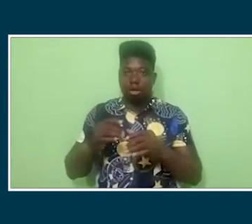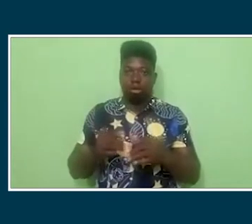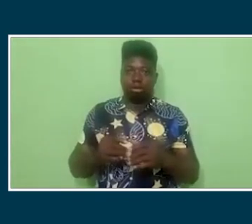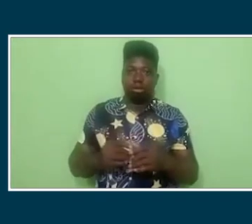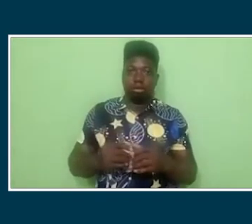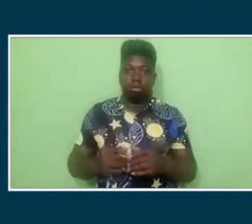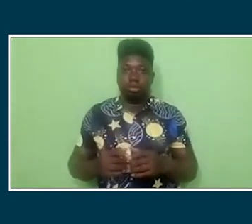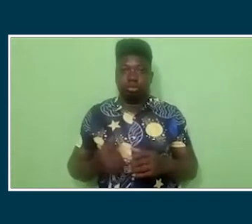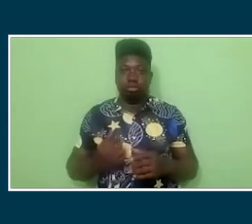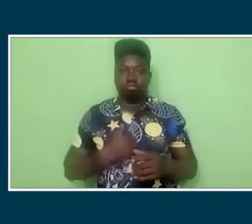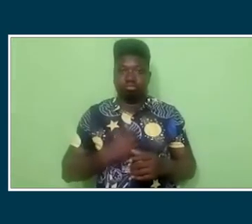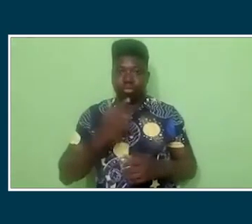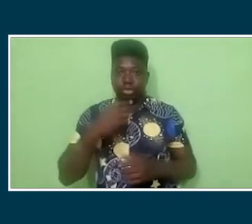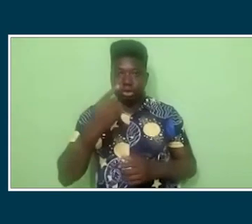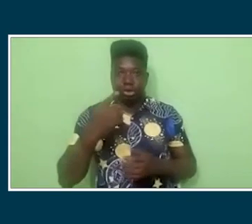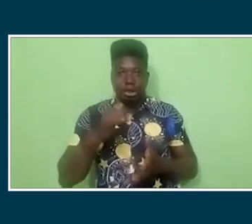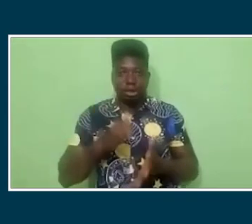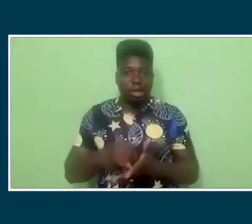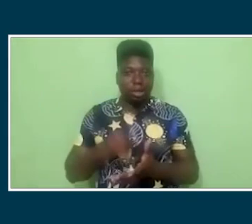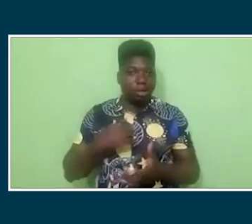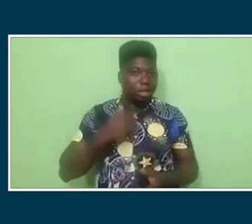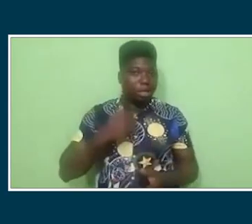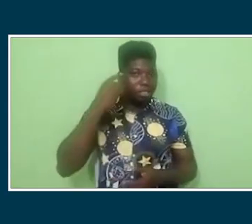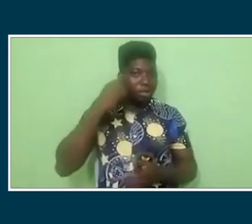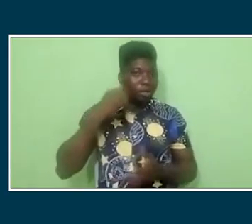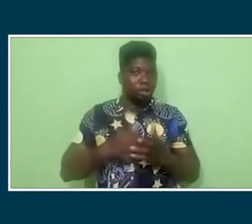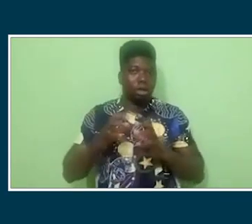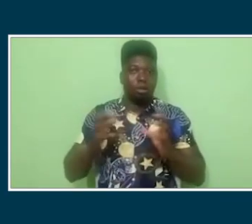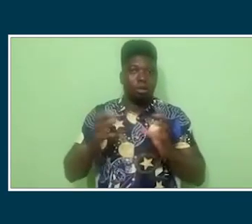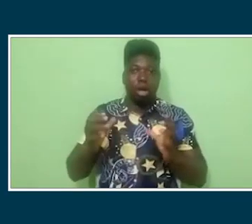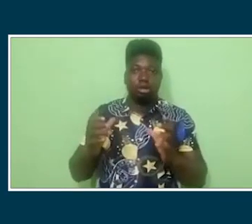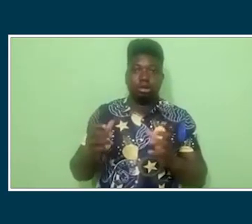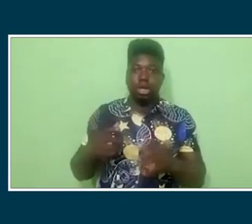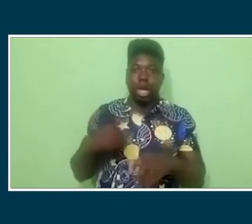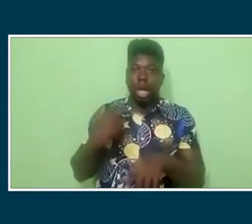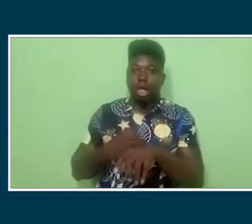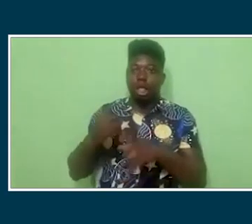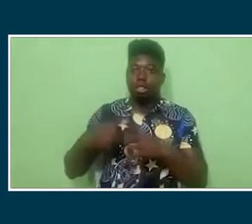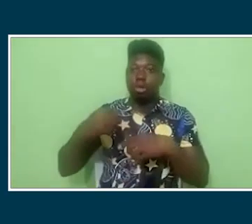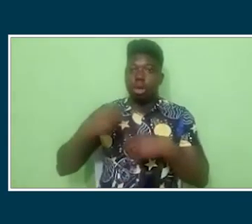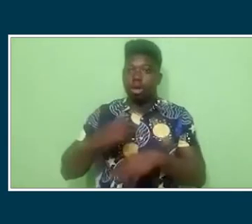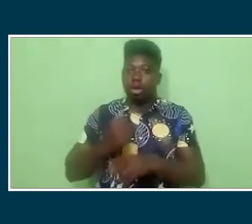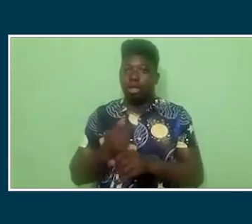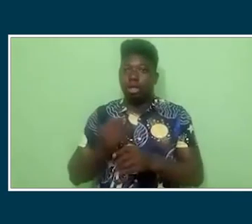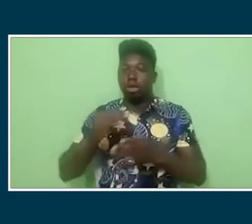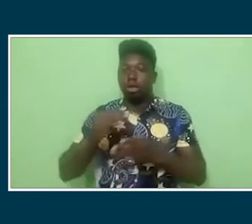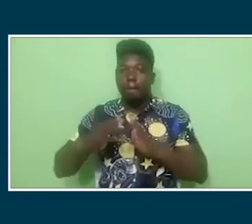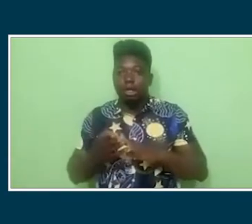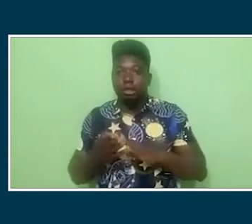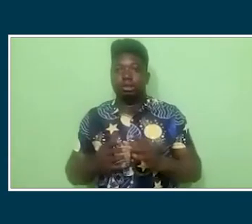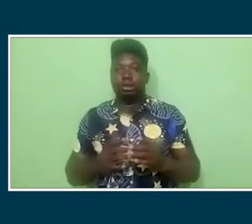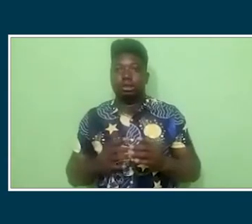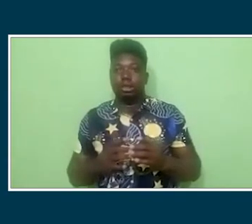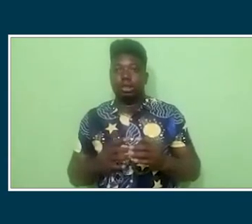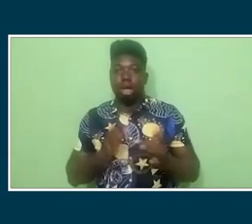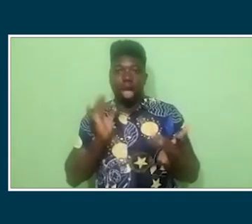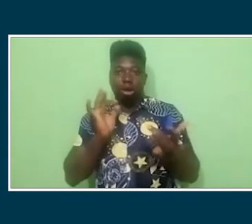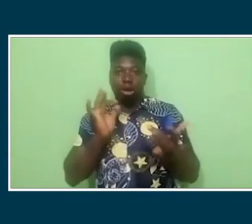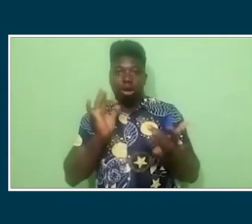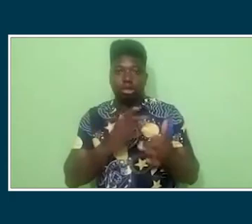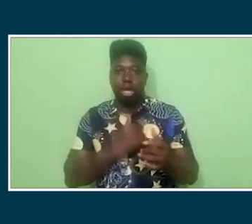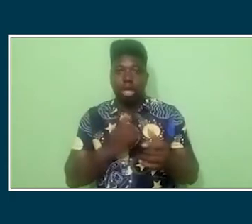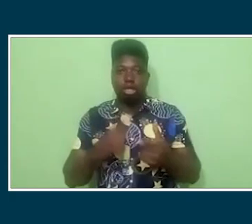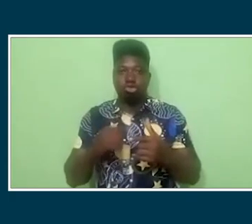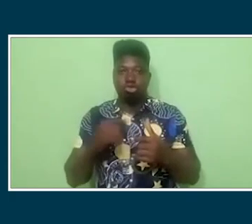that because I think it's much harder to create community connection and to create